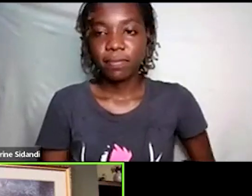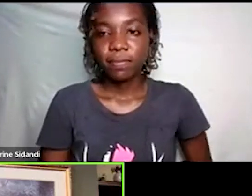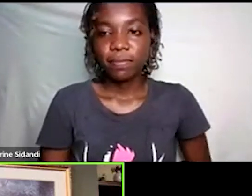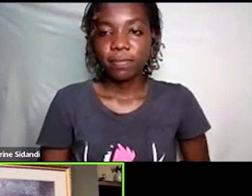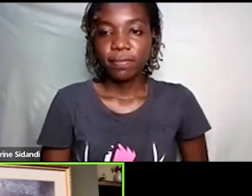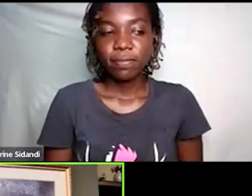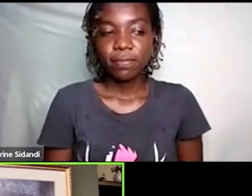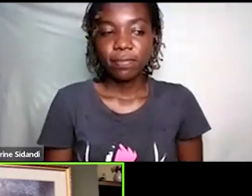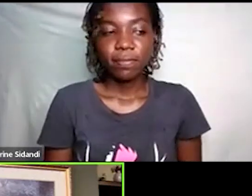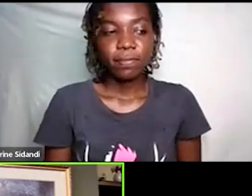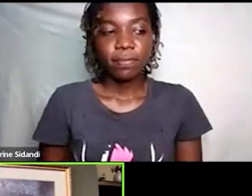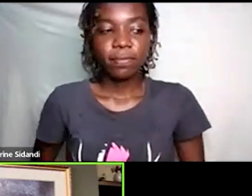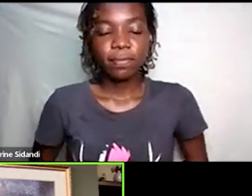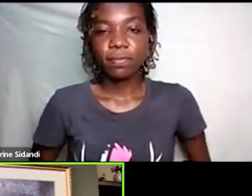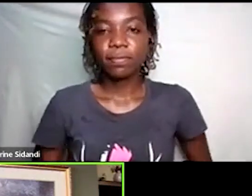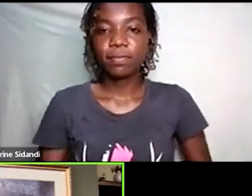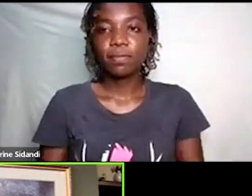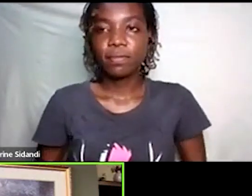Copy.